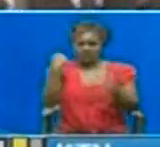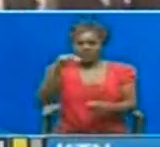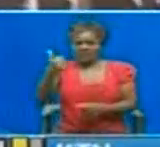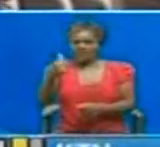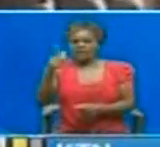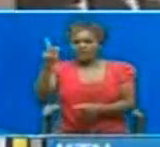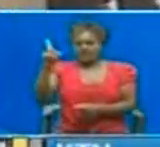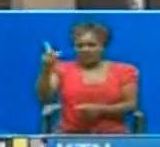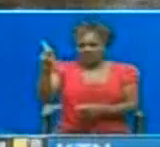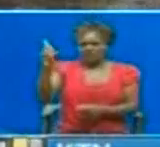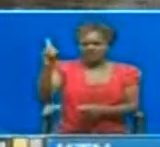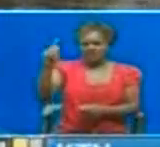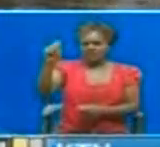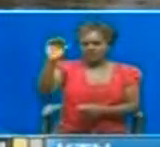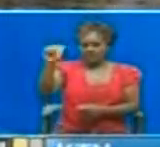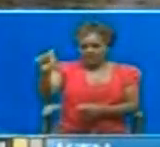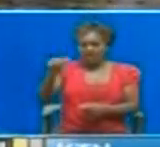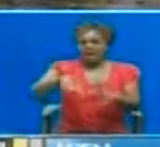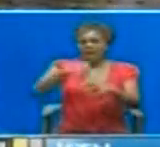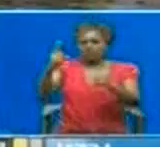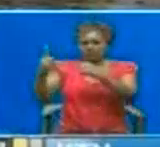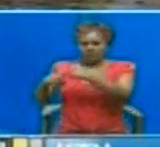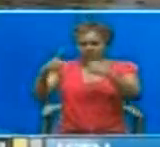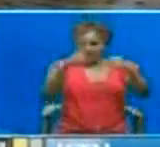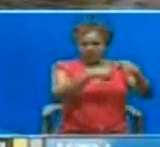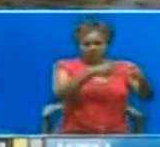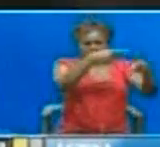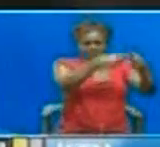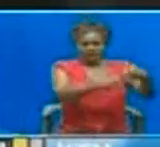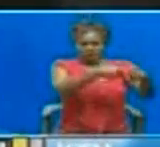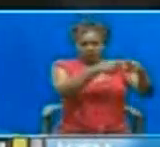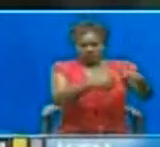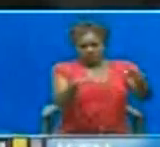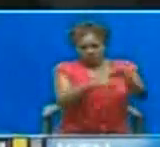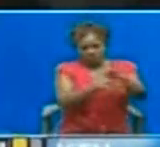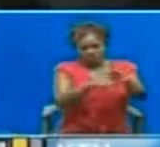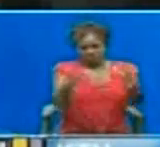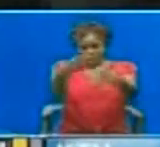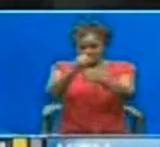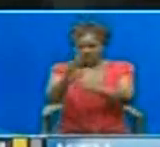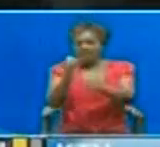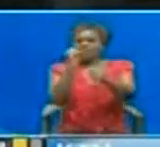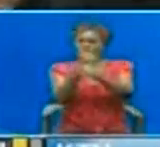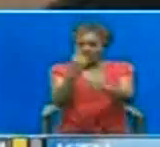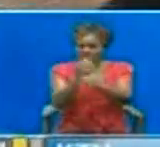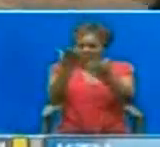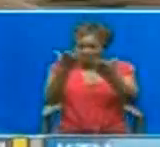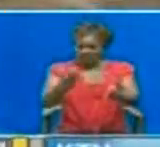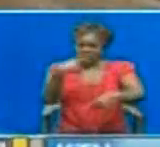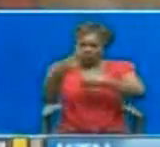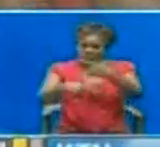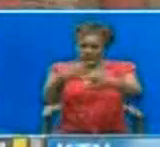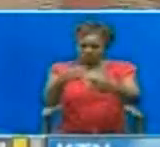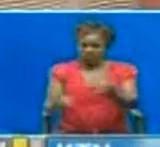the KTDA national chairman, says out of the 66 factories in the country that are under the agency, 11 are currently in the process